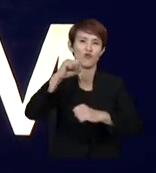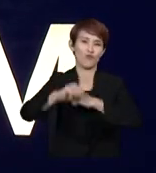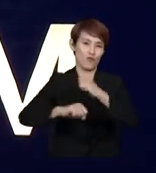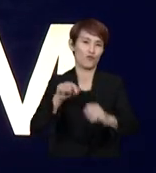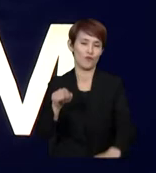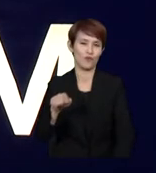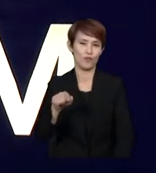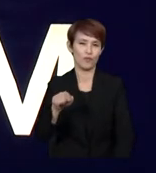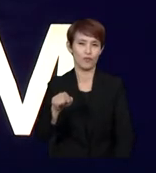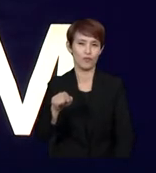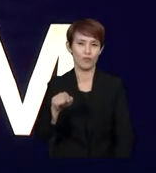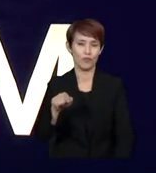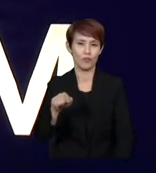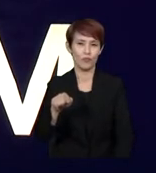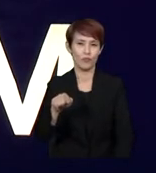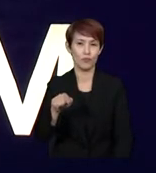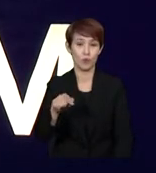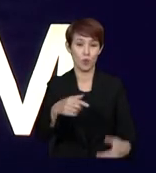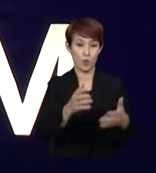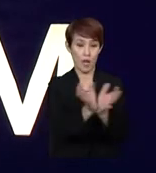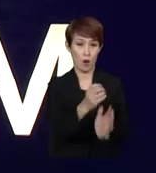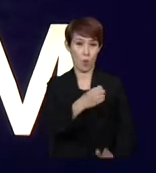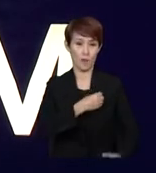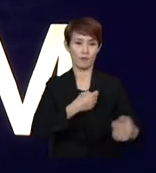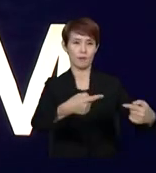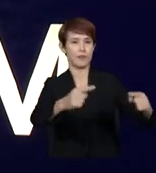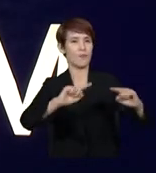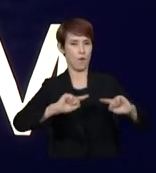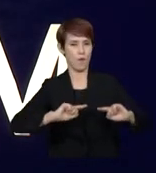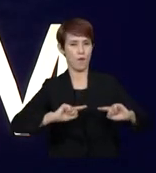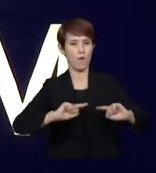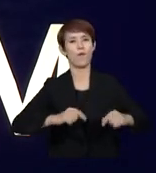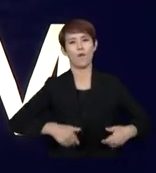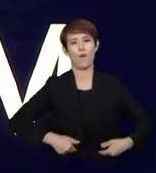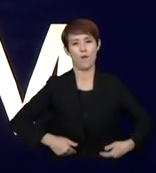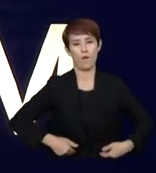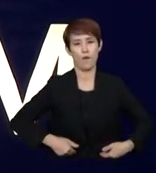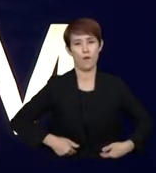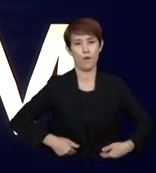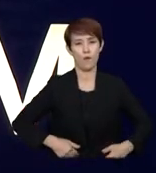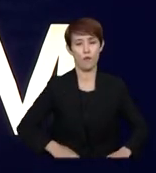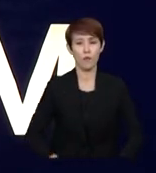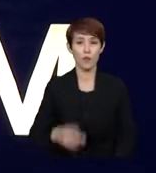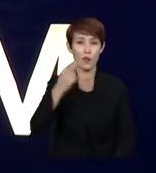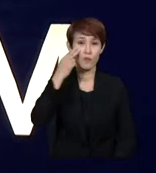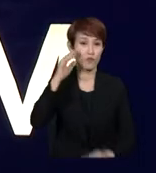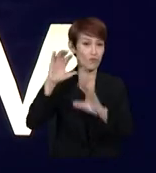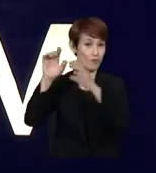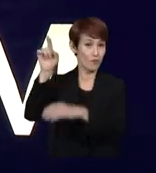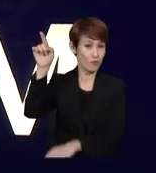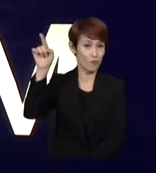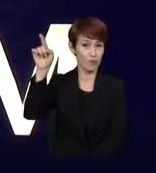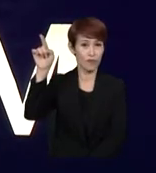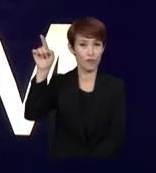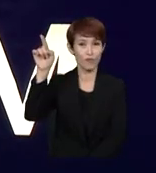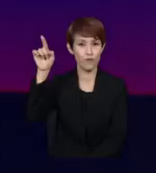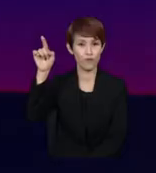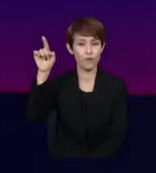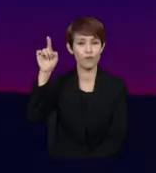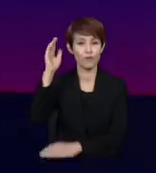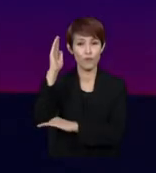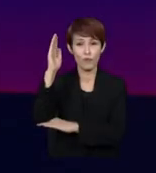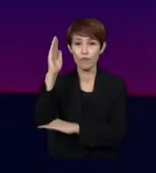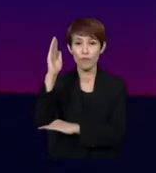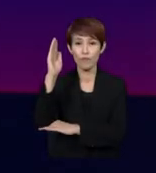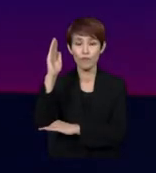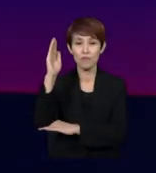rejected by plenty of my colleagues in the United States who would say, are you crazy? This is going to empower activists, fanatics, people who